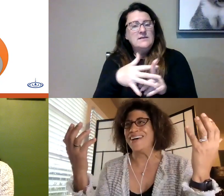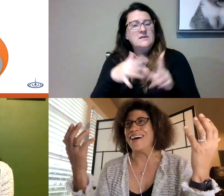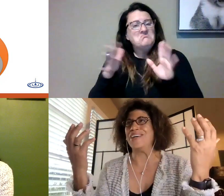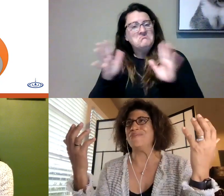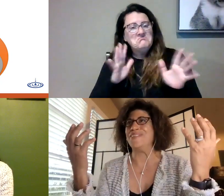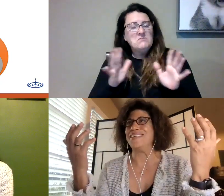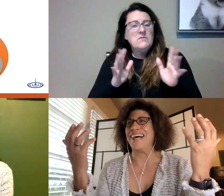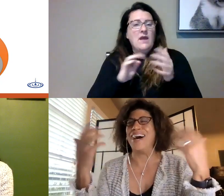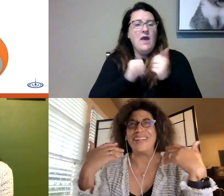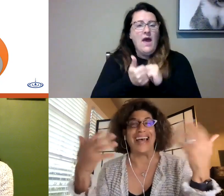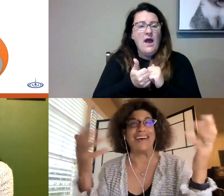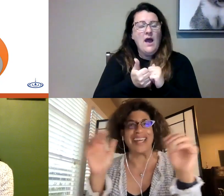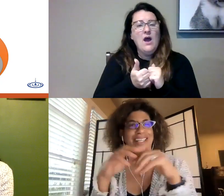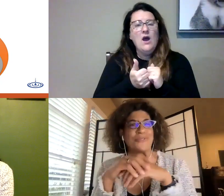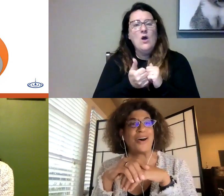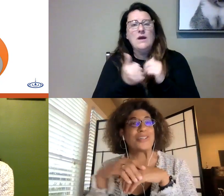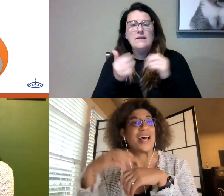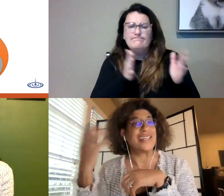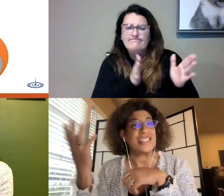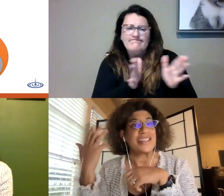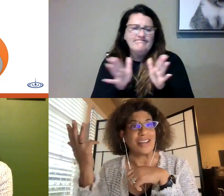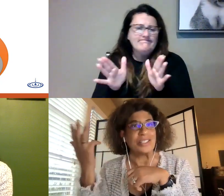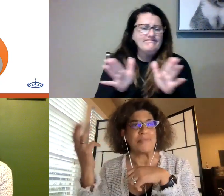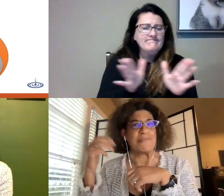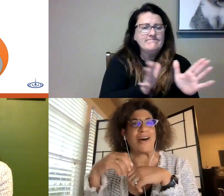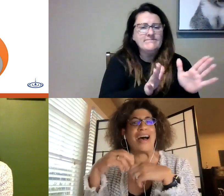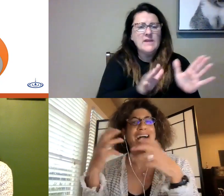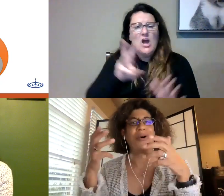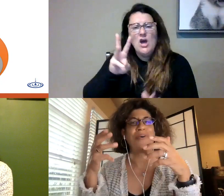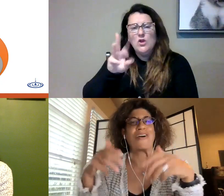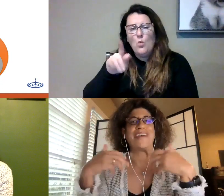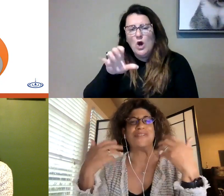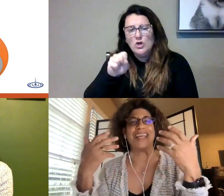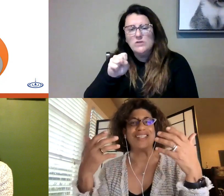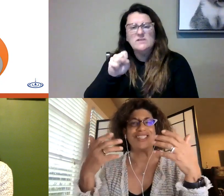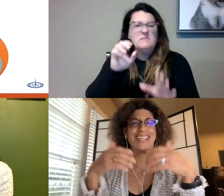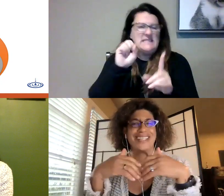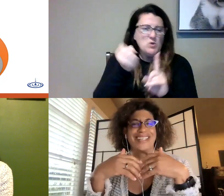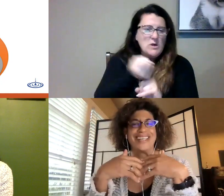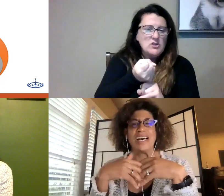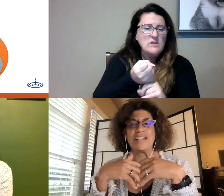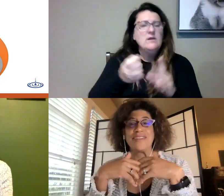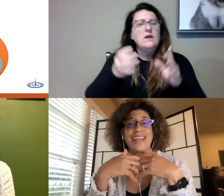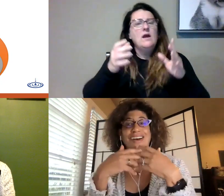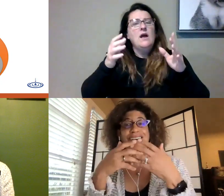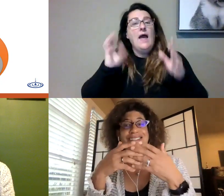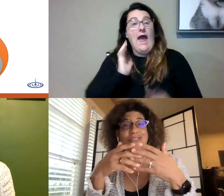how to navigate these waters, let's just talk a little bit about how our foundation